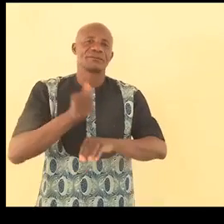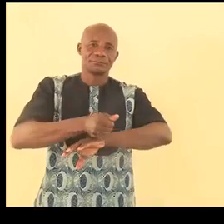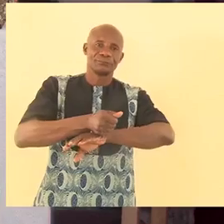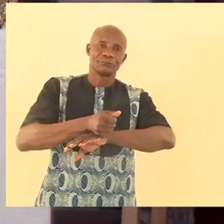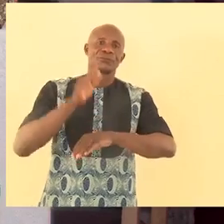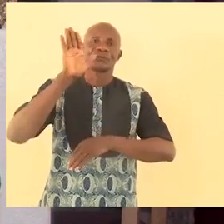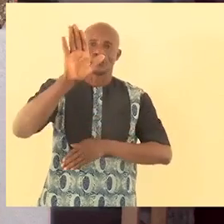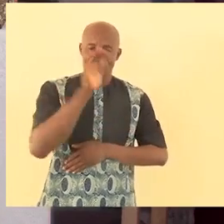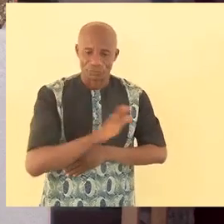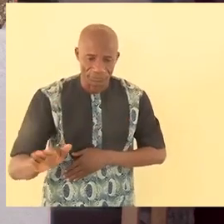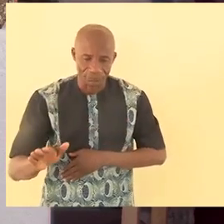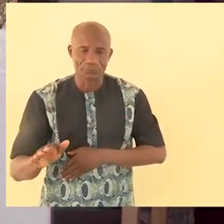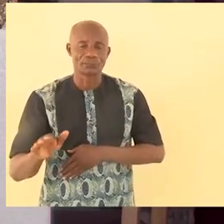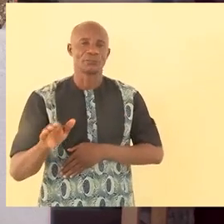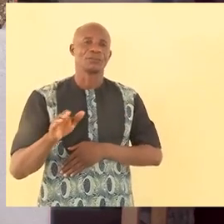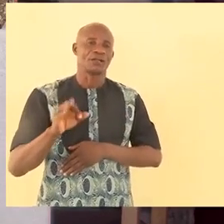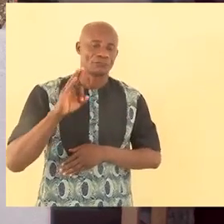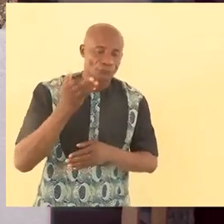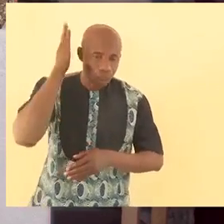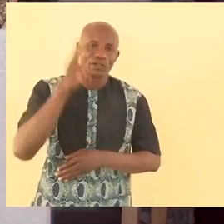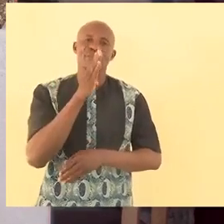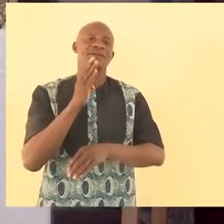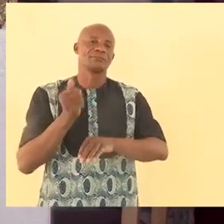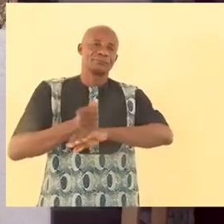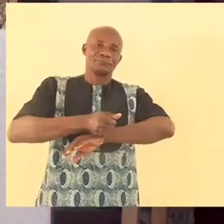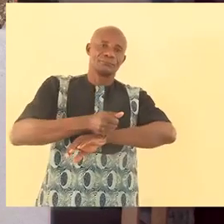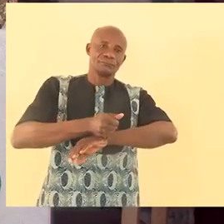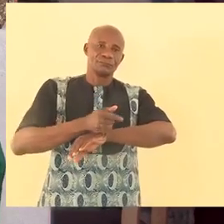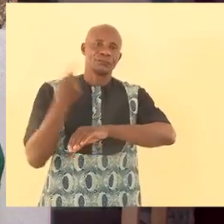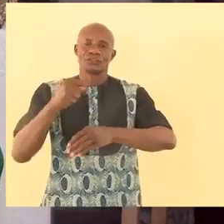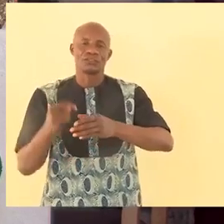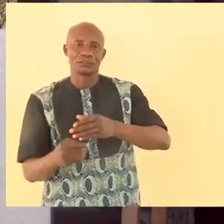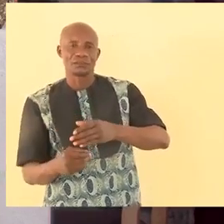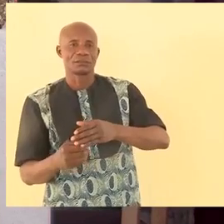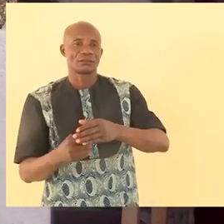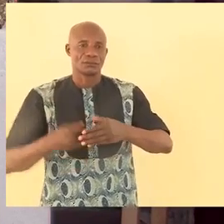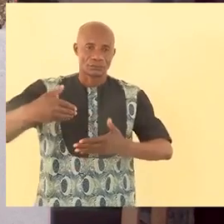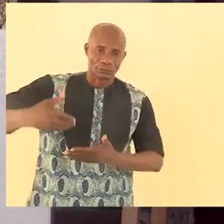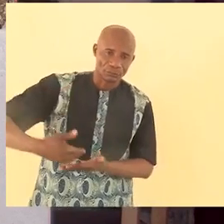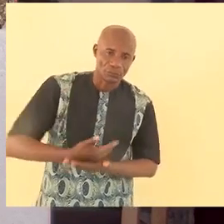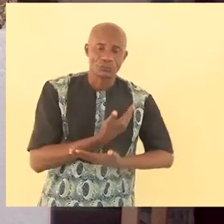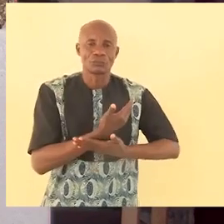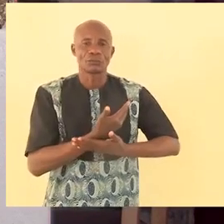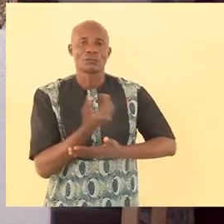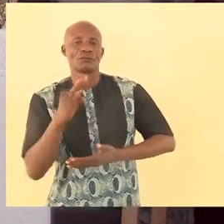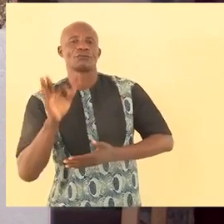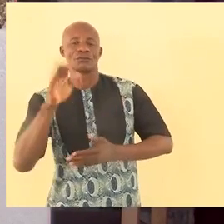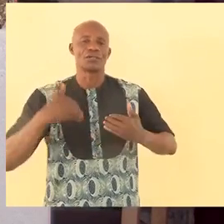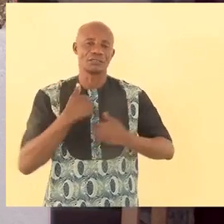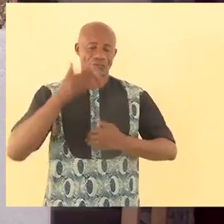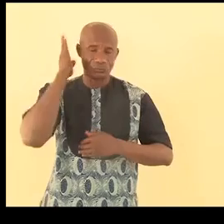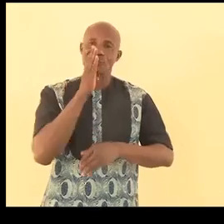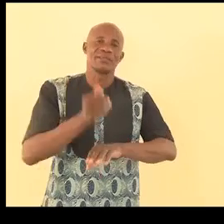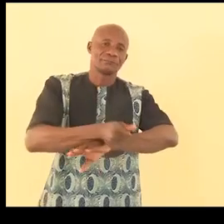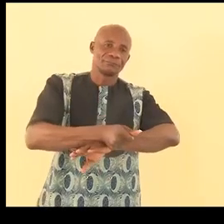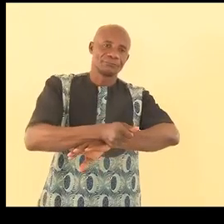cursed. Your children and your crops will be cursed. The offspring of your herds and flocks will be